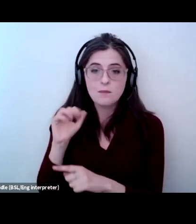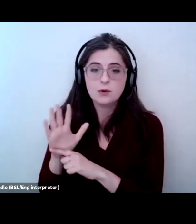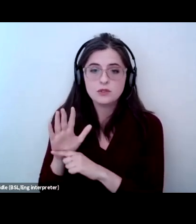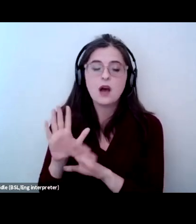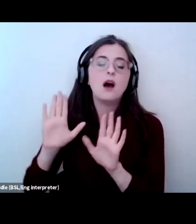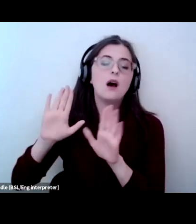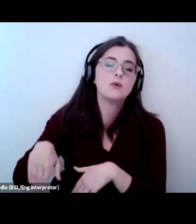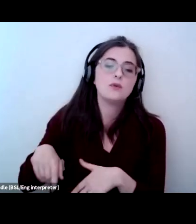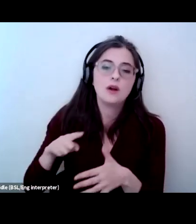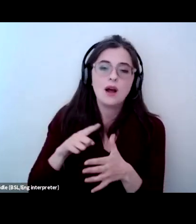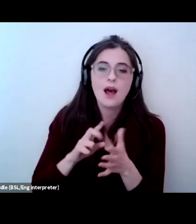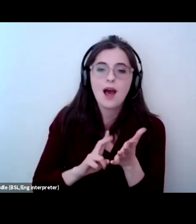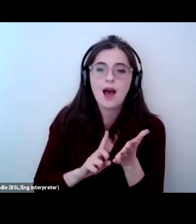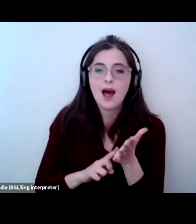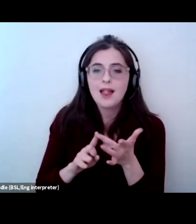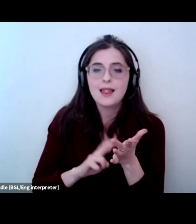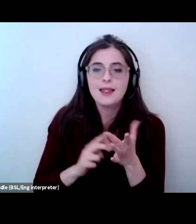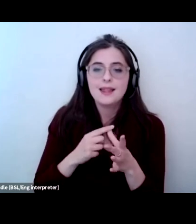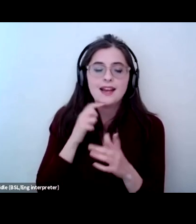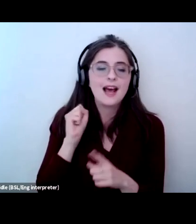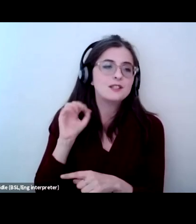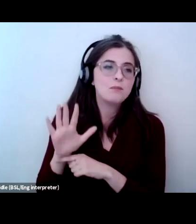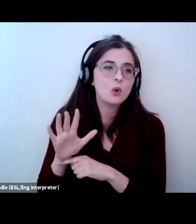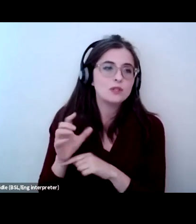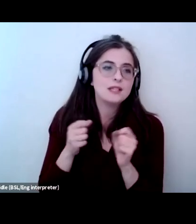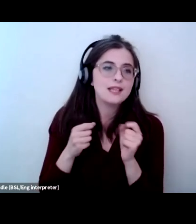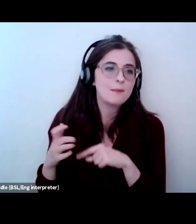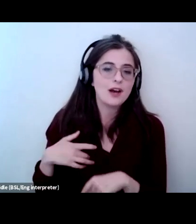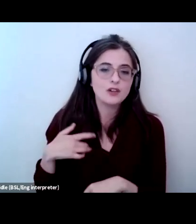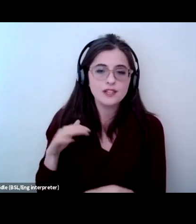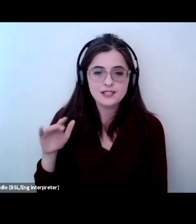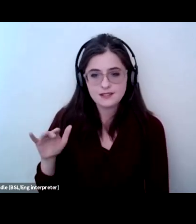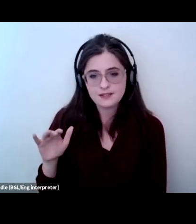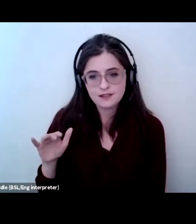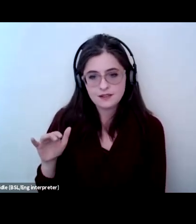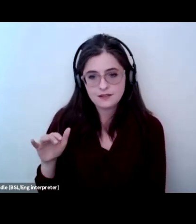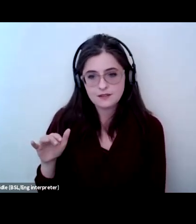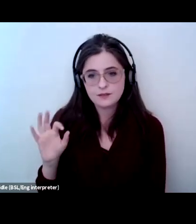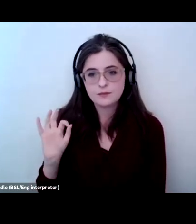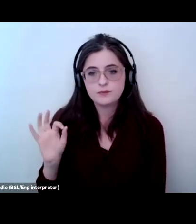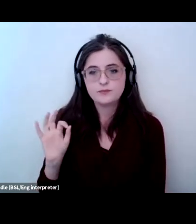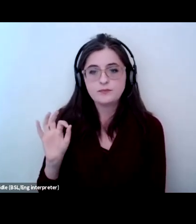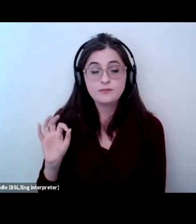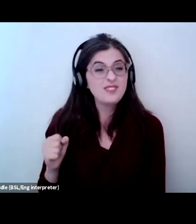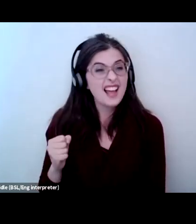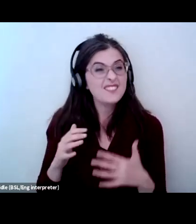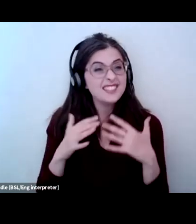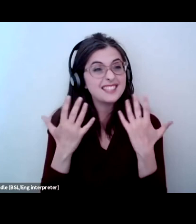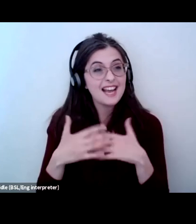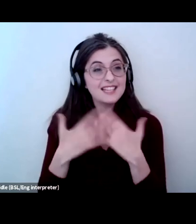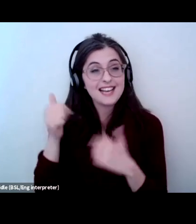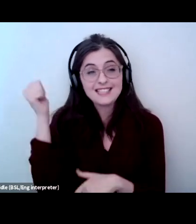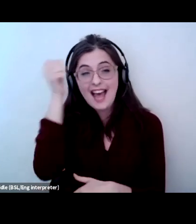Alina has kindly put she's just put the email address in the chat. That provides up to 10 days of